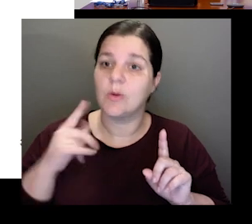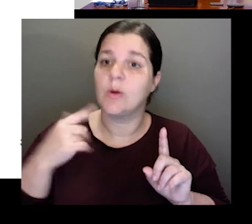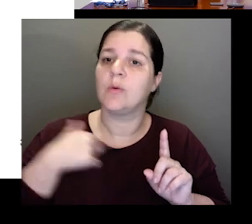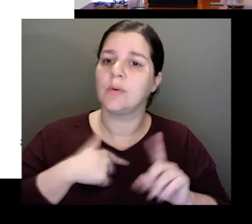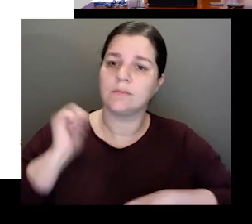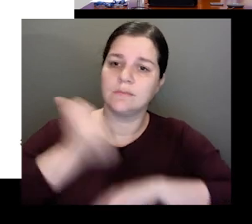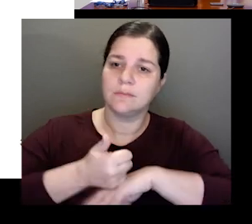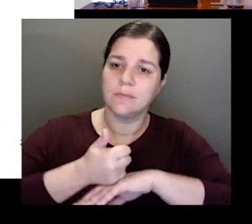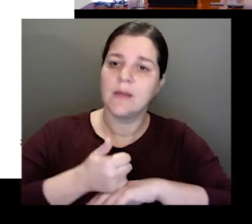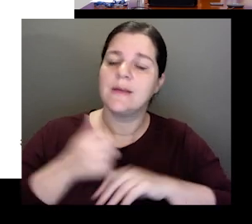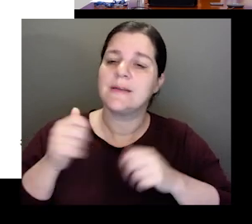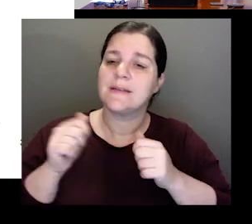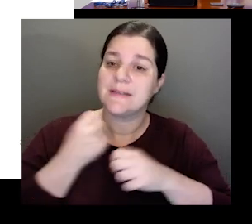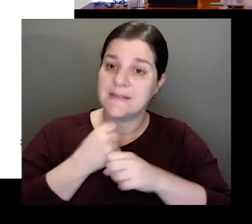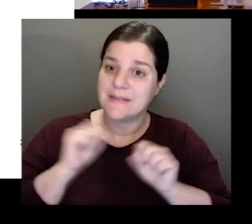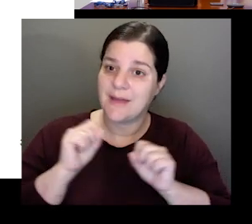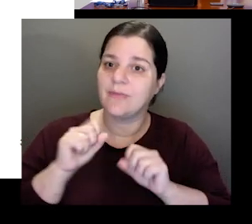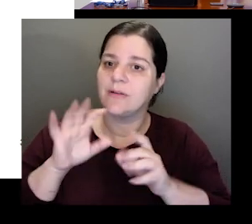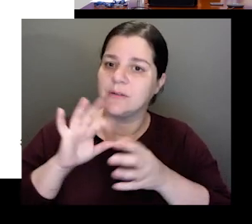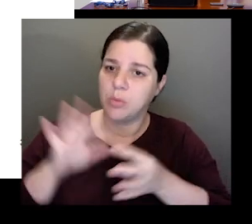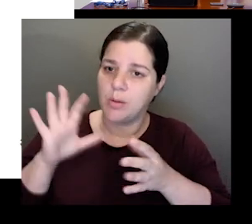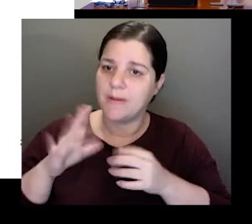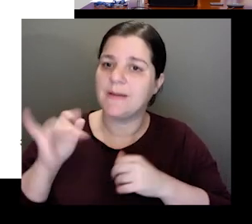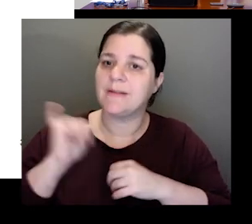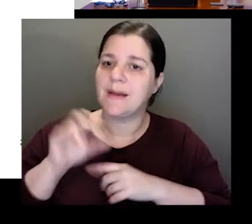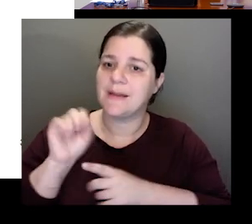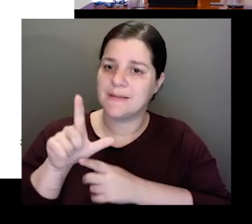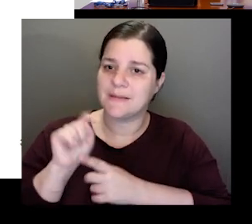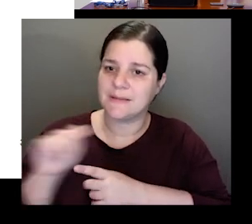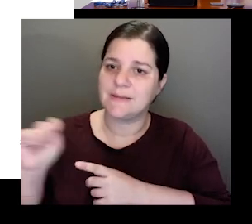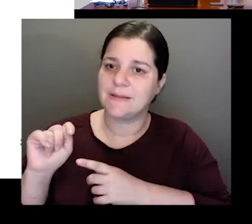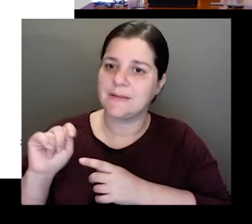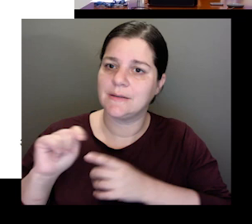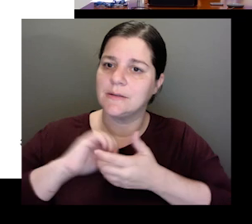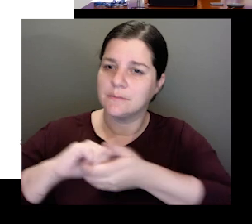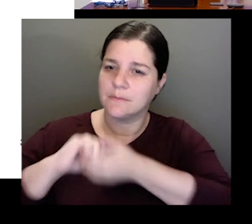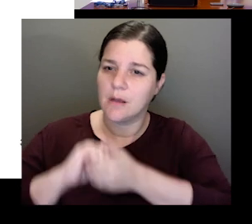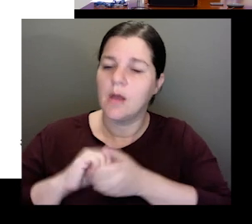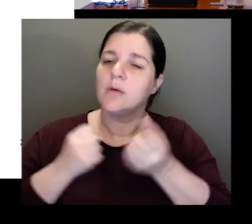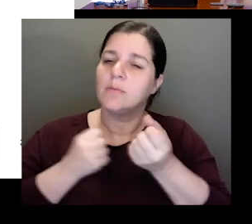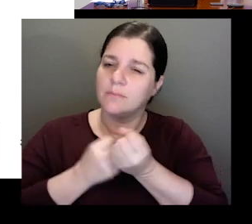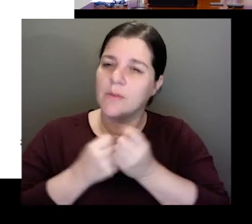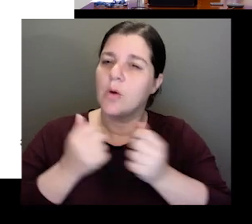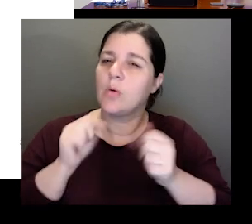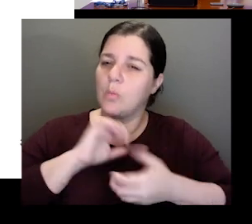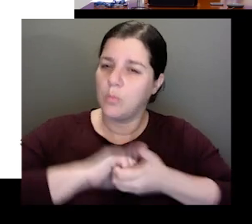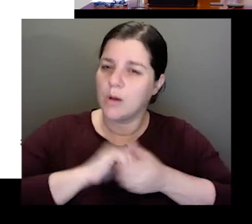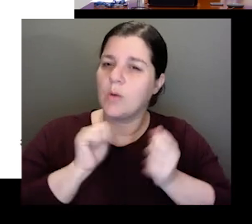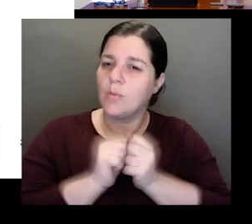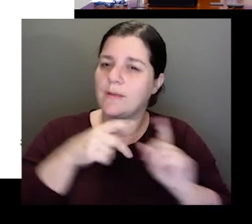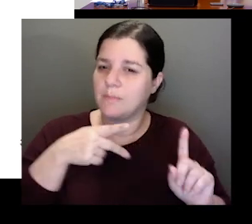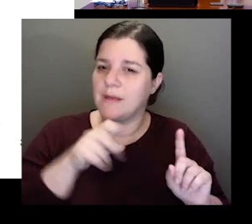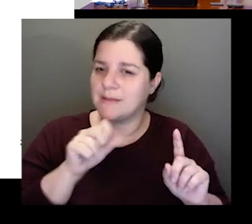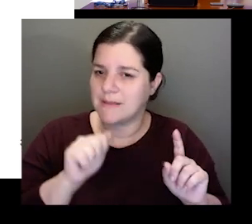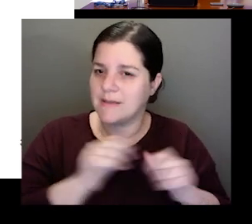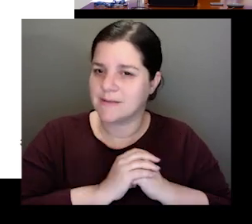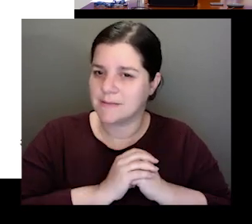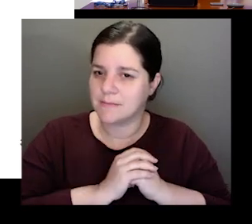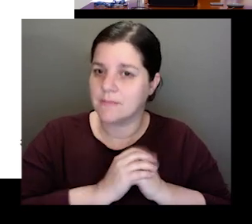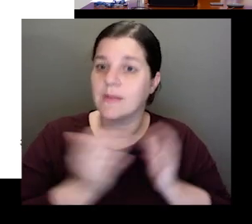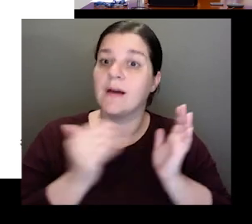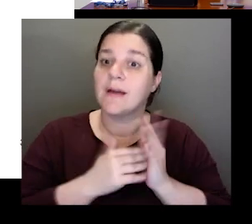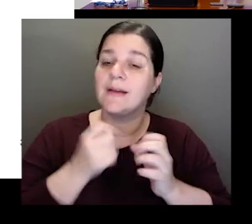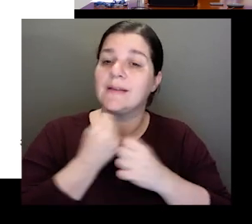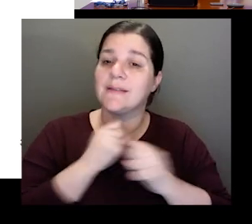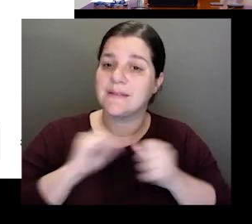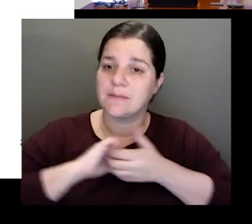limited deployment with SLTT partners sponsored by PSAs. The SAFE limited deployment, in collaboration with representatives from the